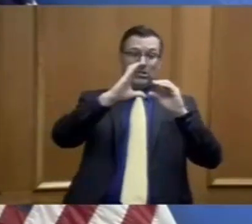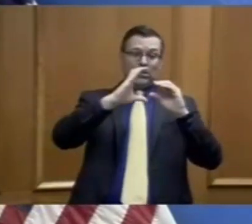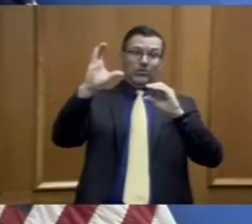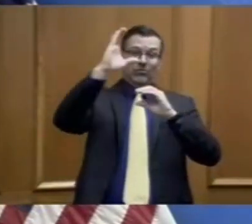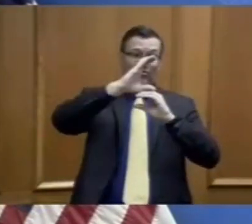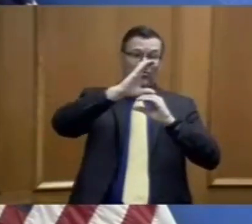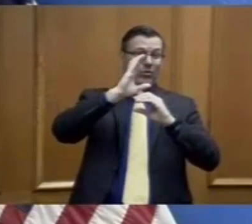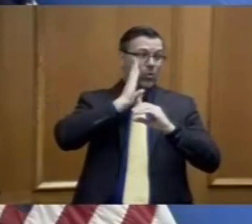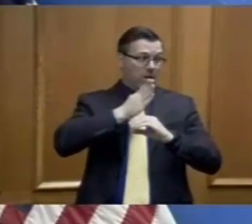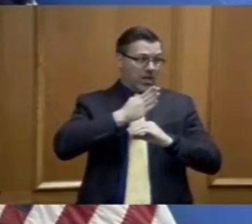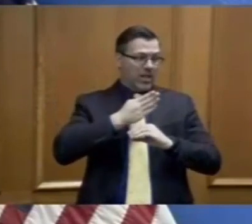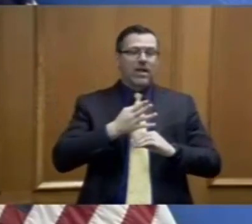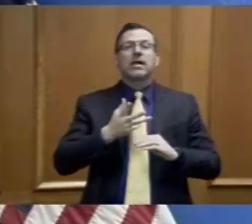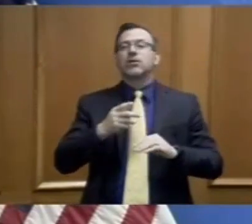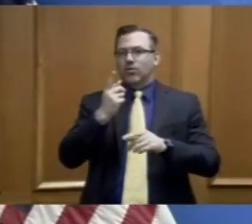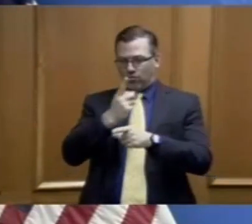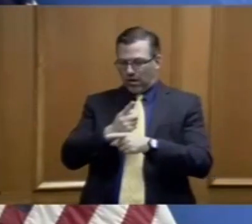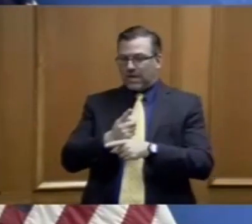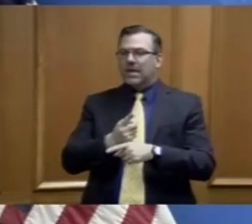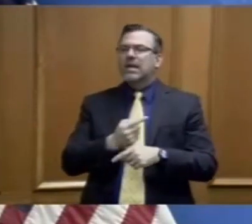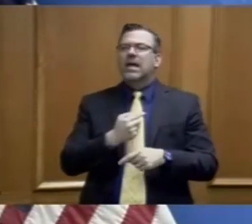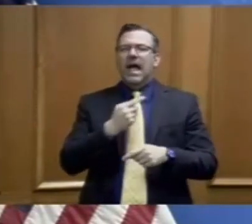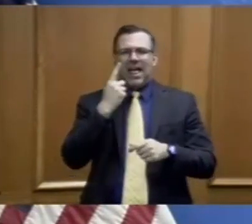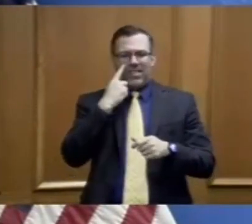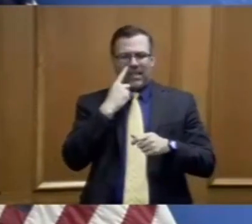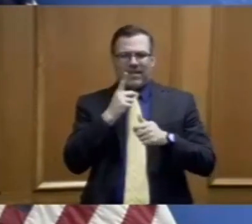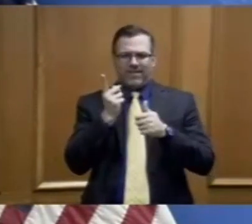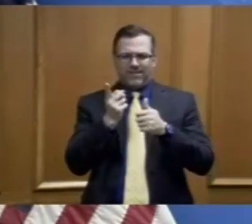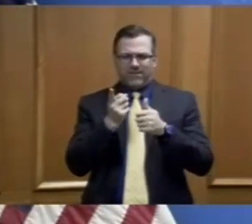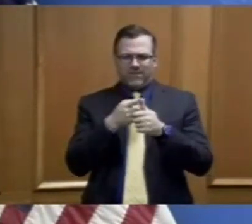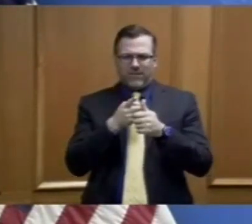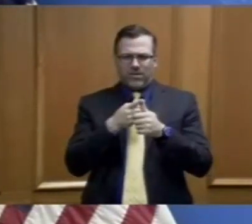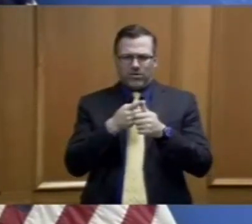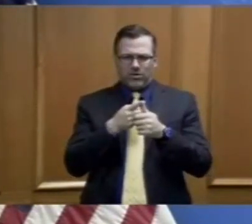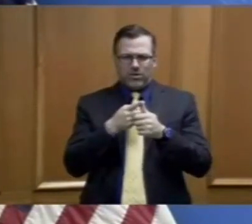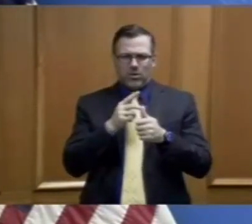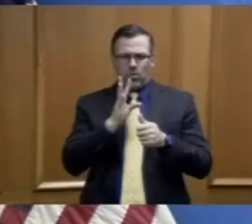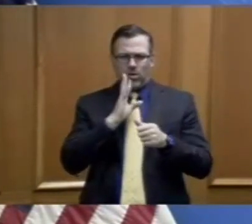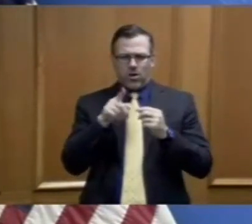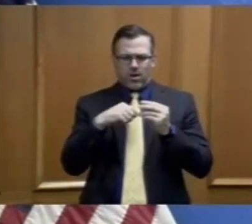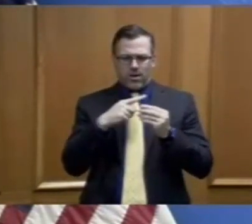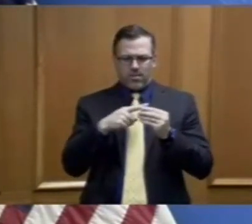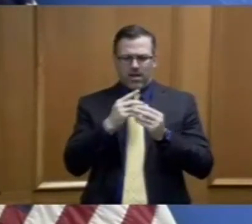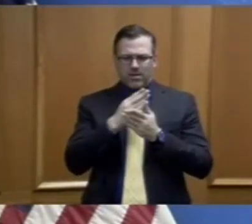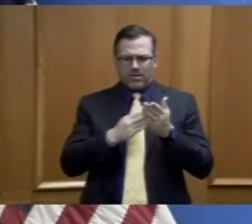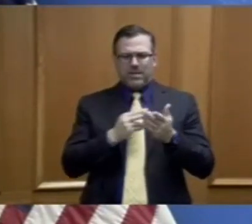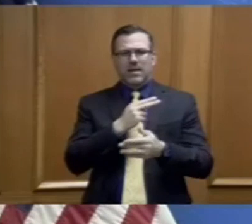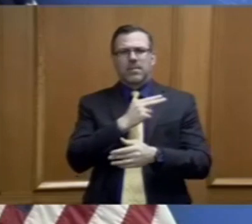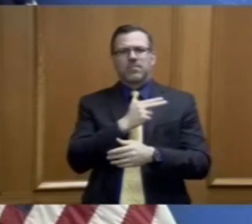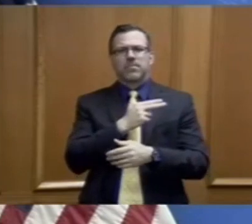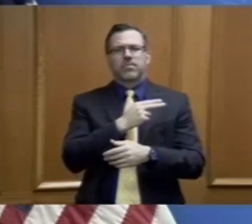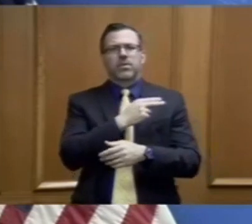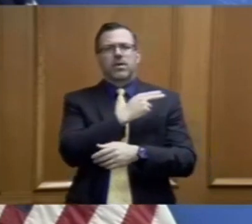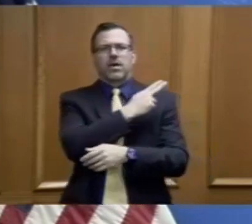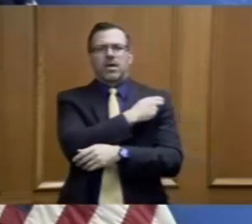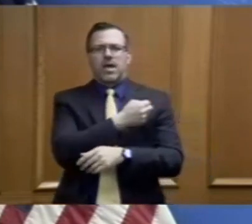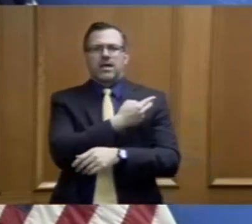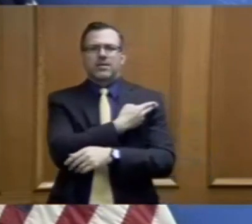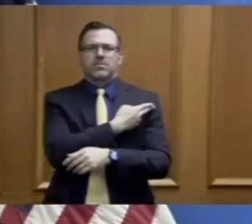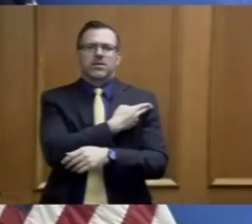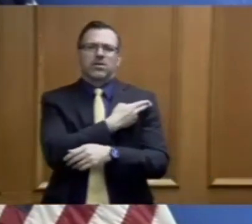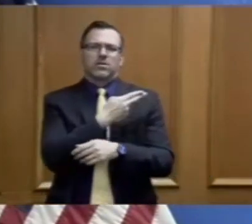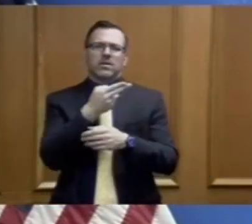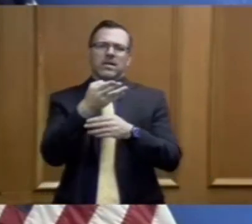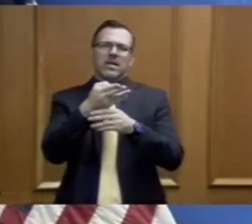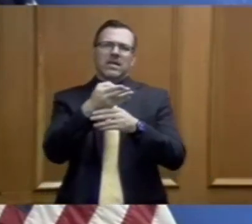first round we talked about the hospitals receiving, or the first grant receiving $1 million and pulling